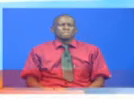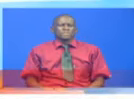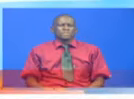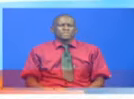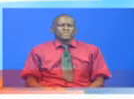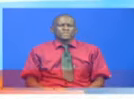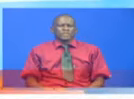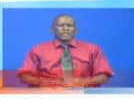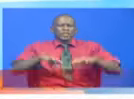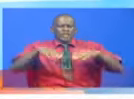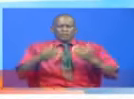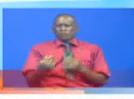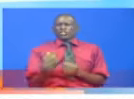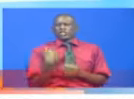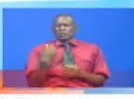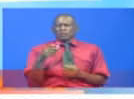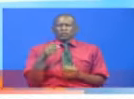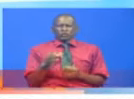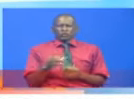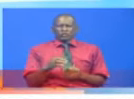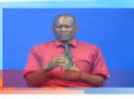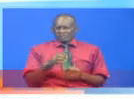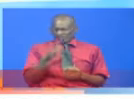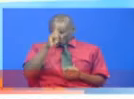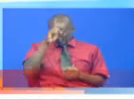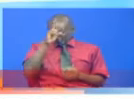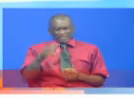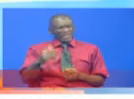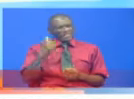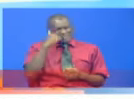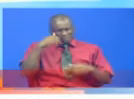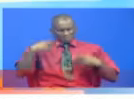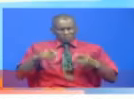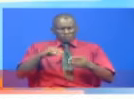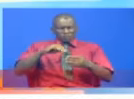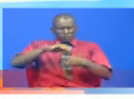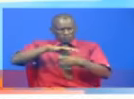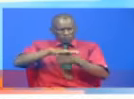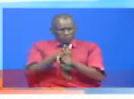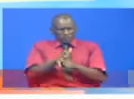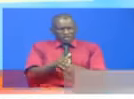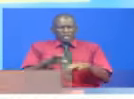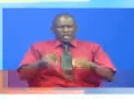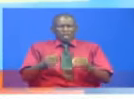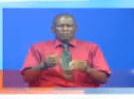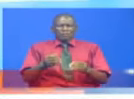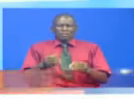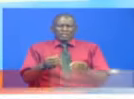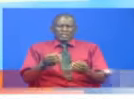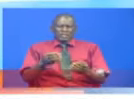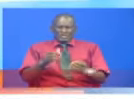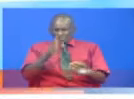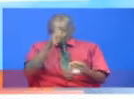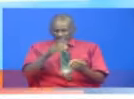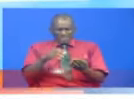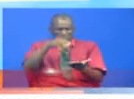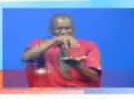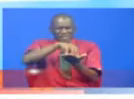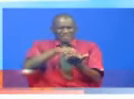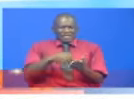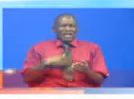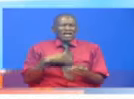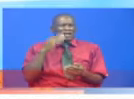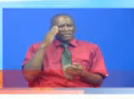With regard to the number of critical cases, the breakdown of the clinical management and critical cases, I